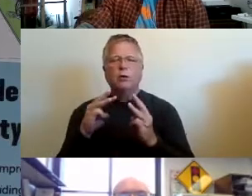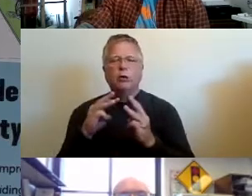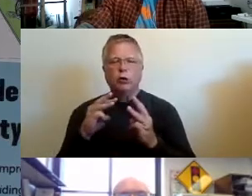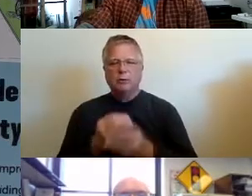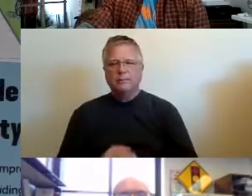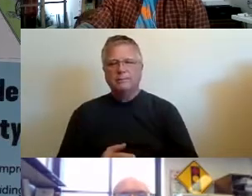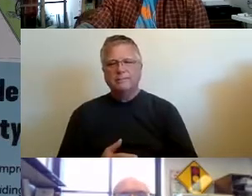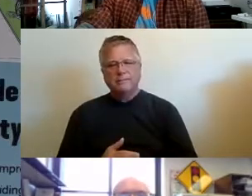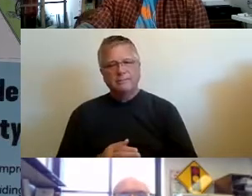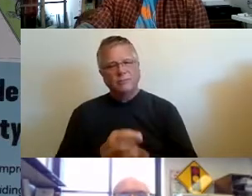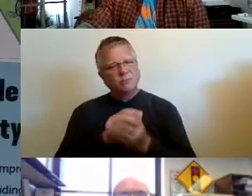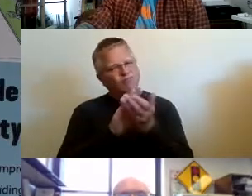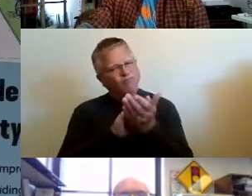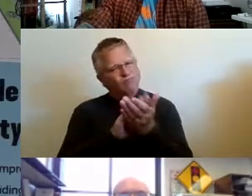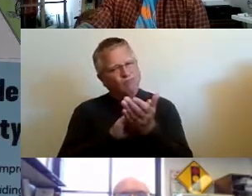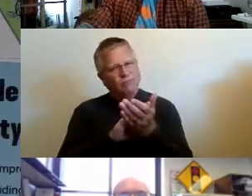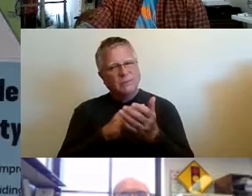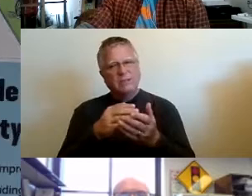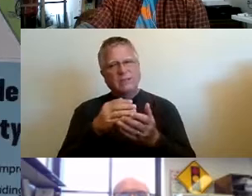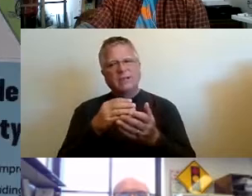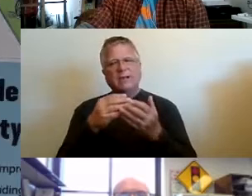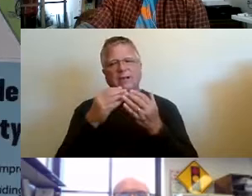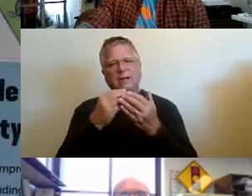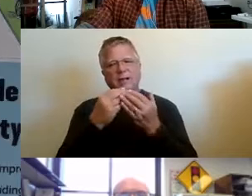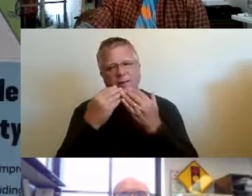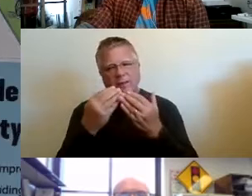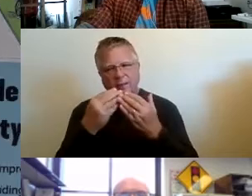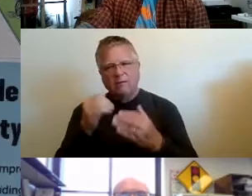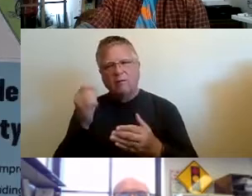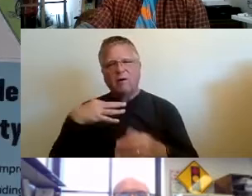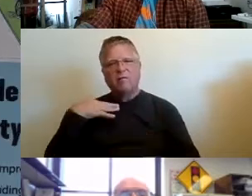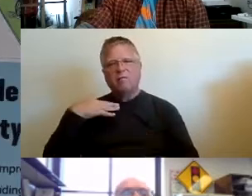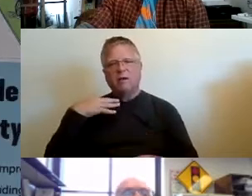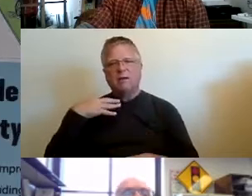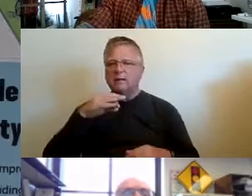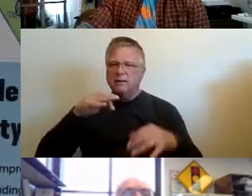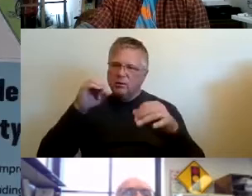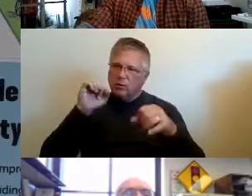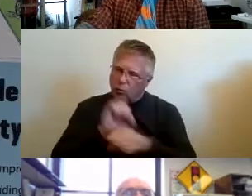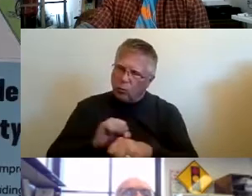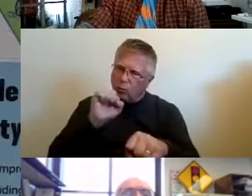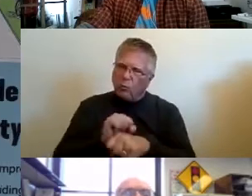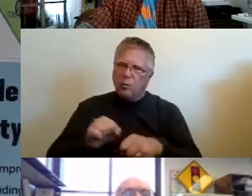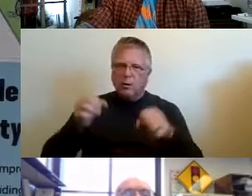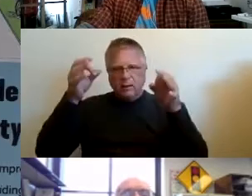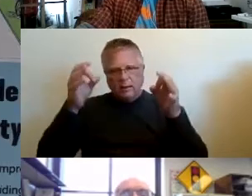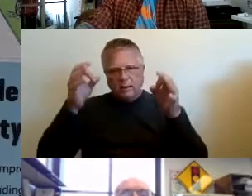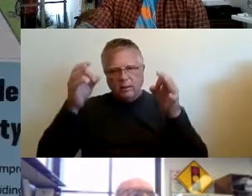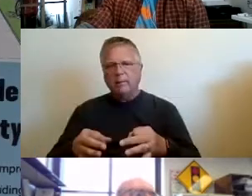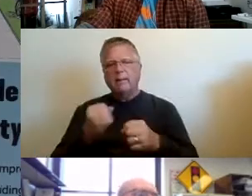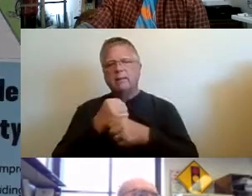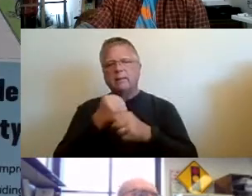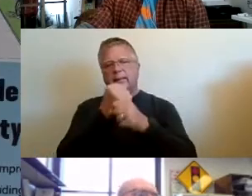give a big shout out to all these volunteers because of their relentless work and commitment for the safer road